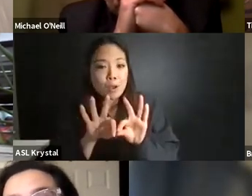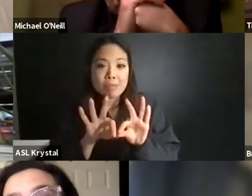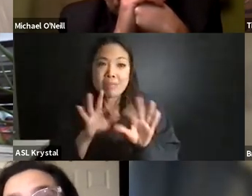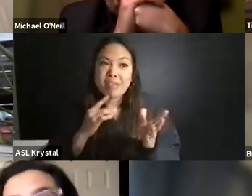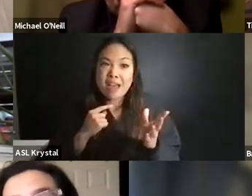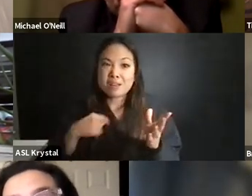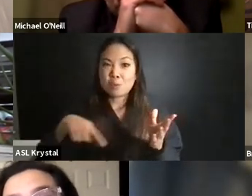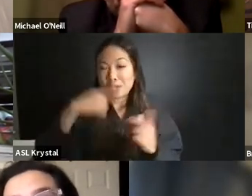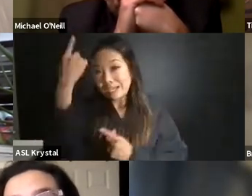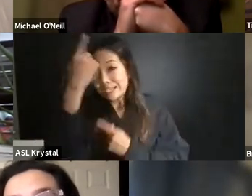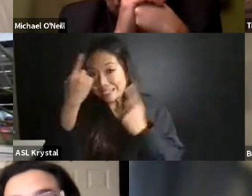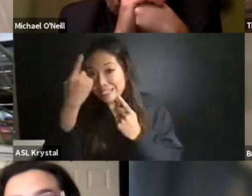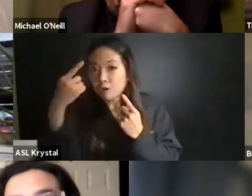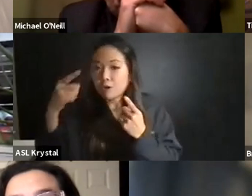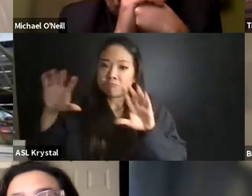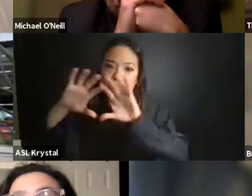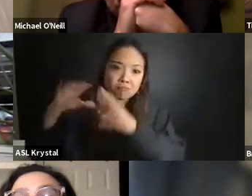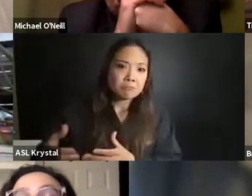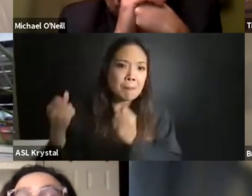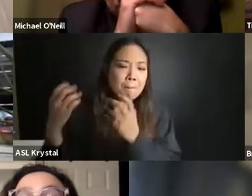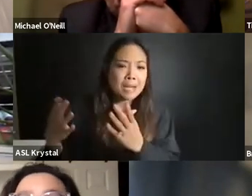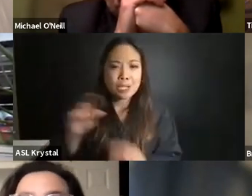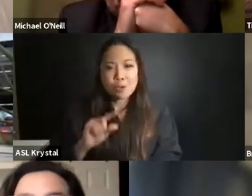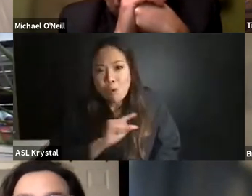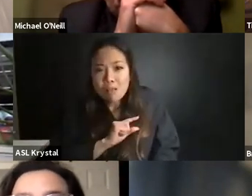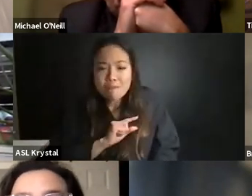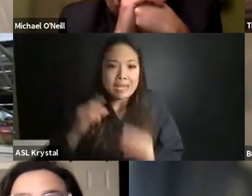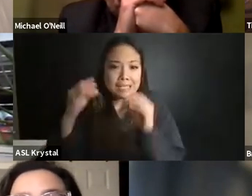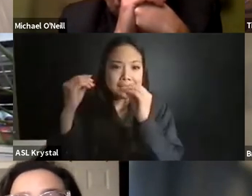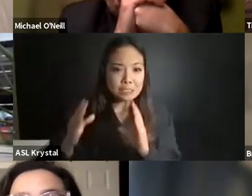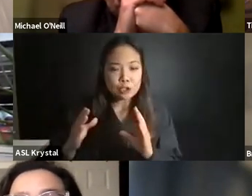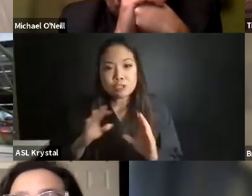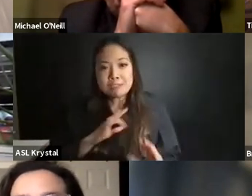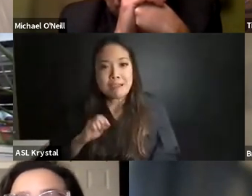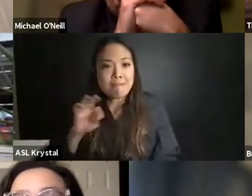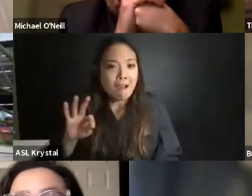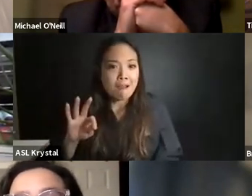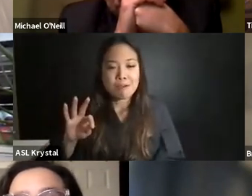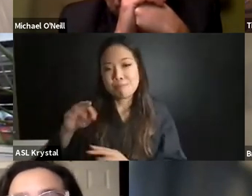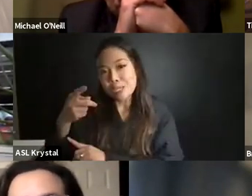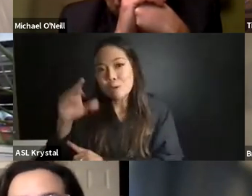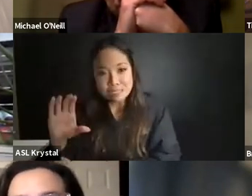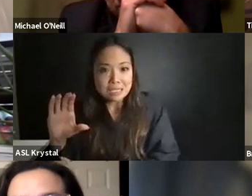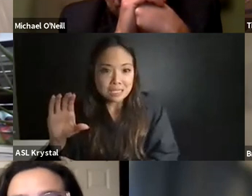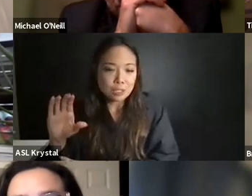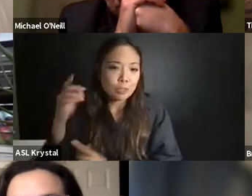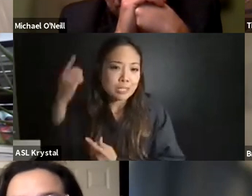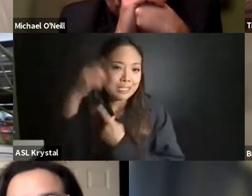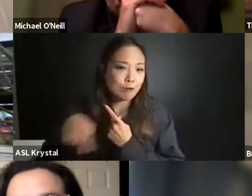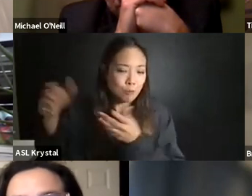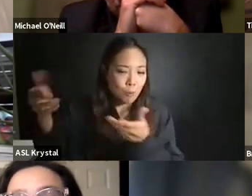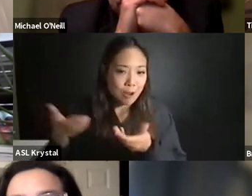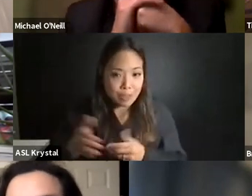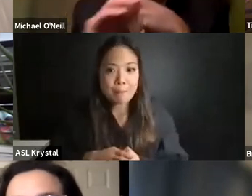considered for these roles as they are filled echo many others tonight we also ask for improved communication between